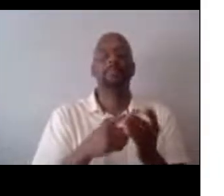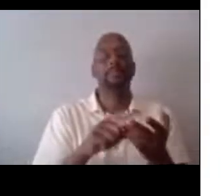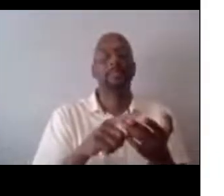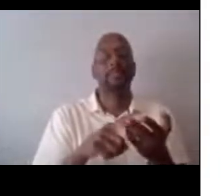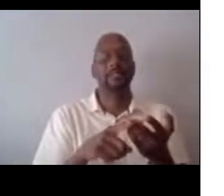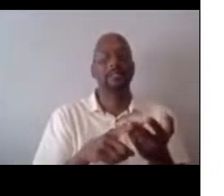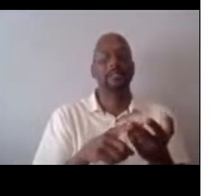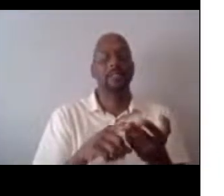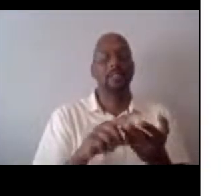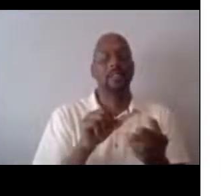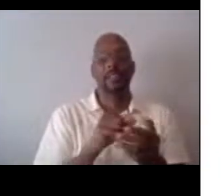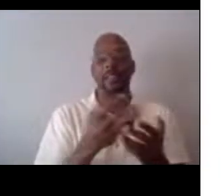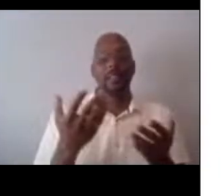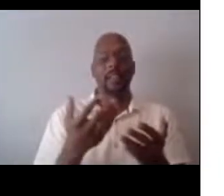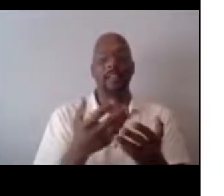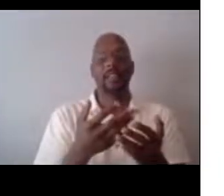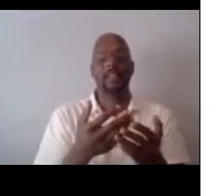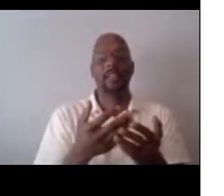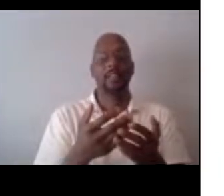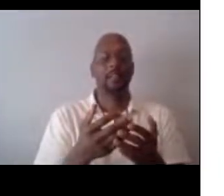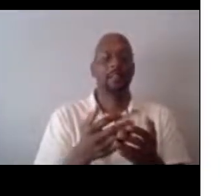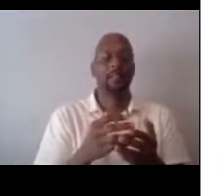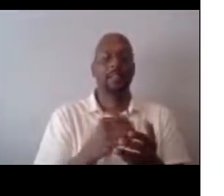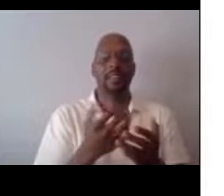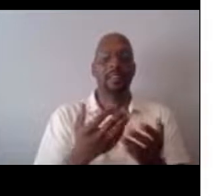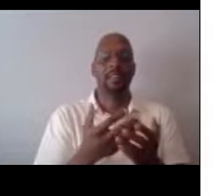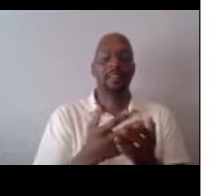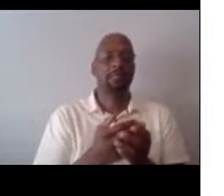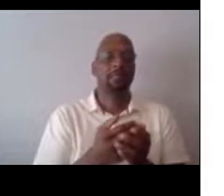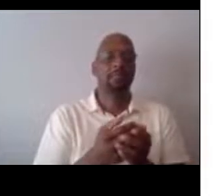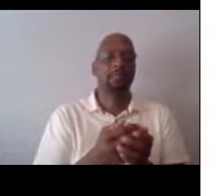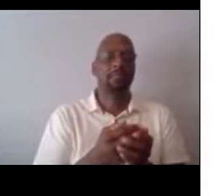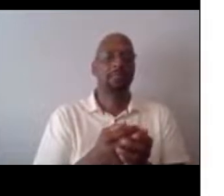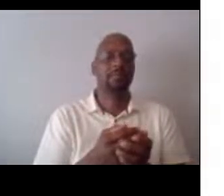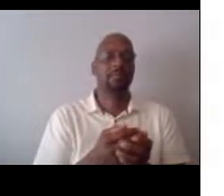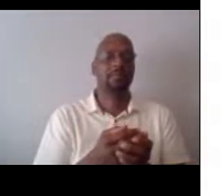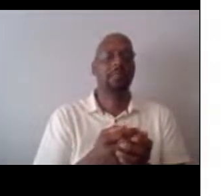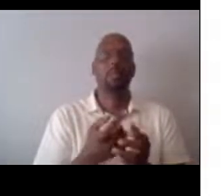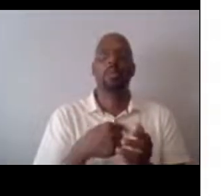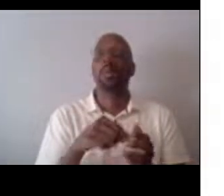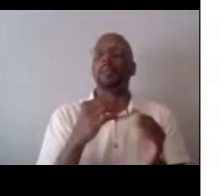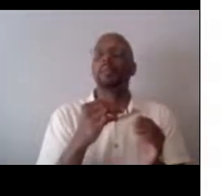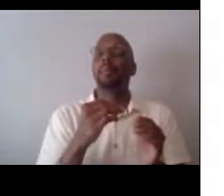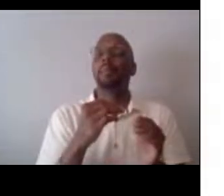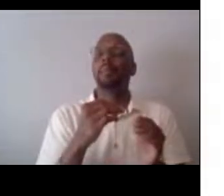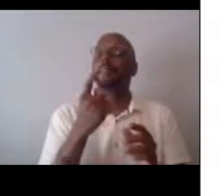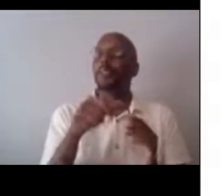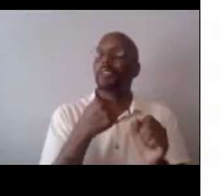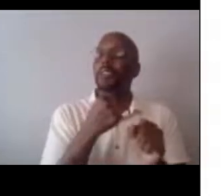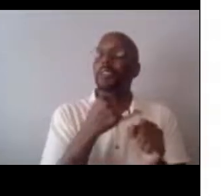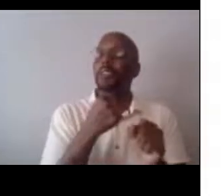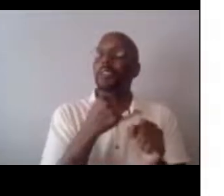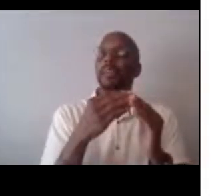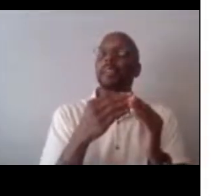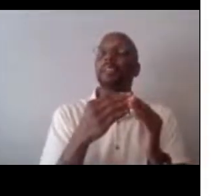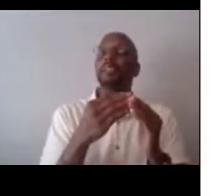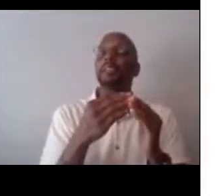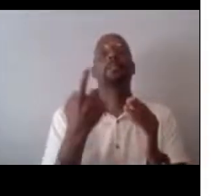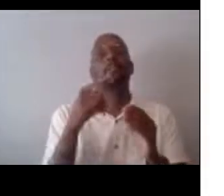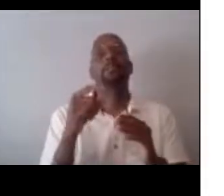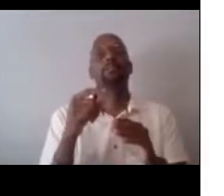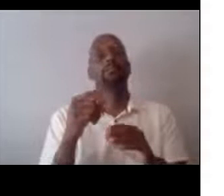like travel to meetings, but we expect the first year of meetings to be virtual. So, but they will be compensated for their time